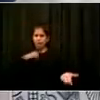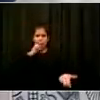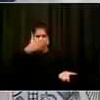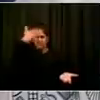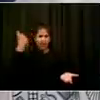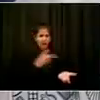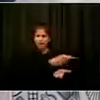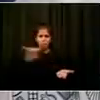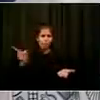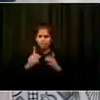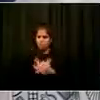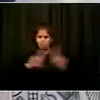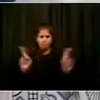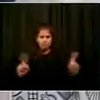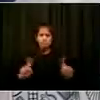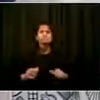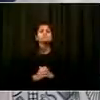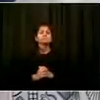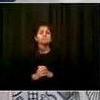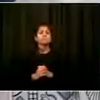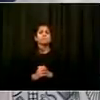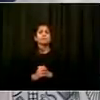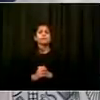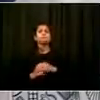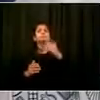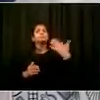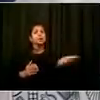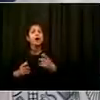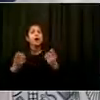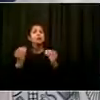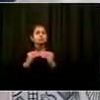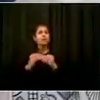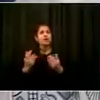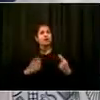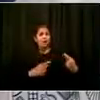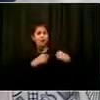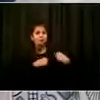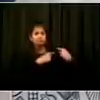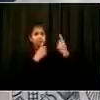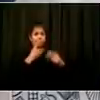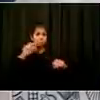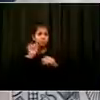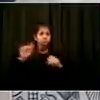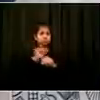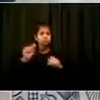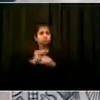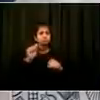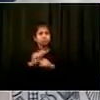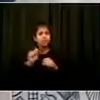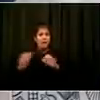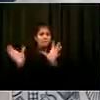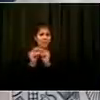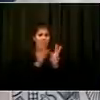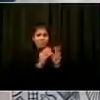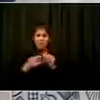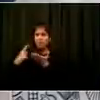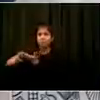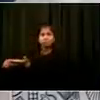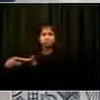that have focused on this issue, leaders of color in every city agency who have